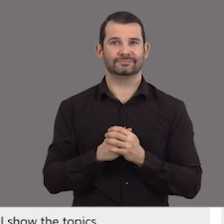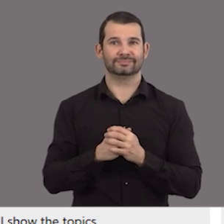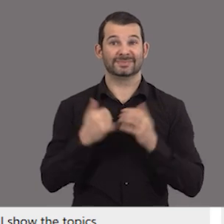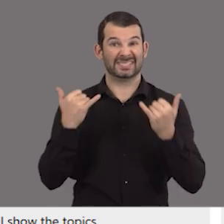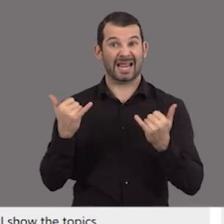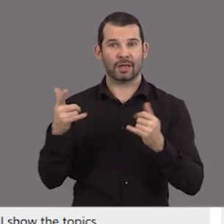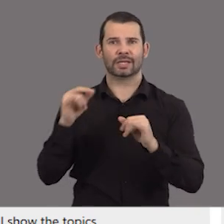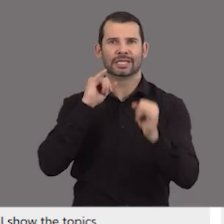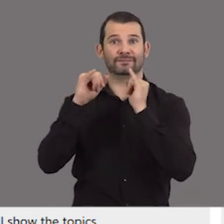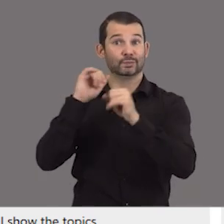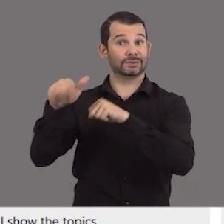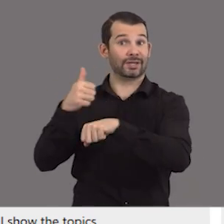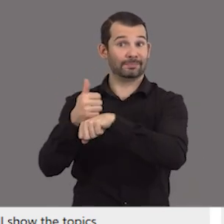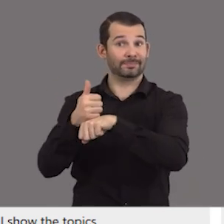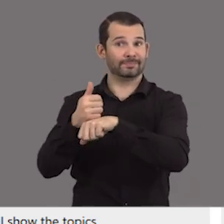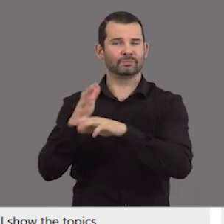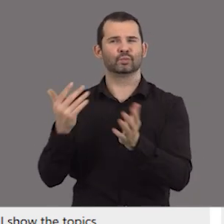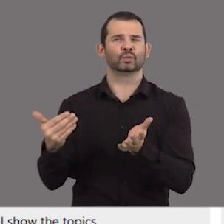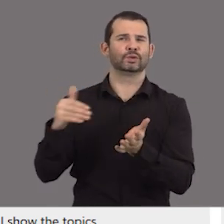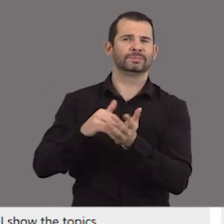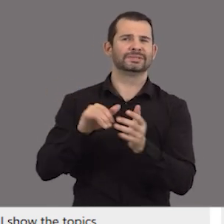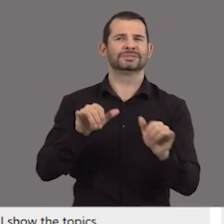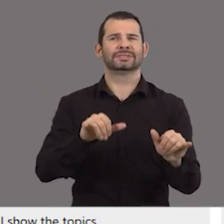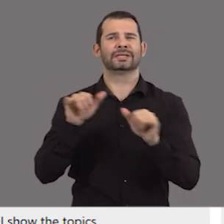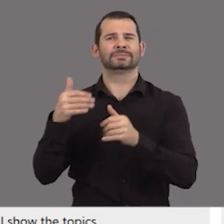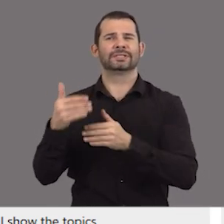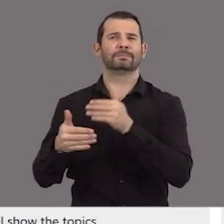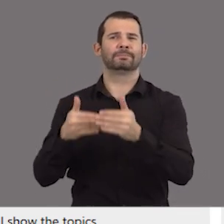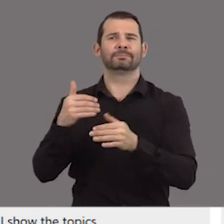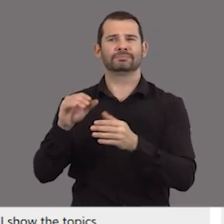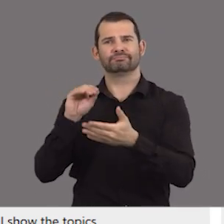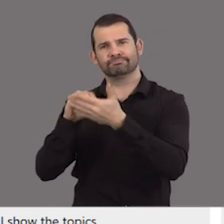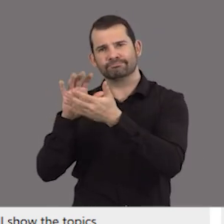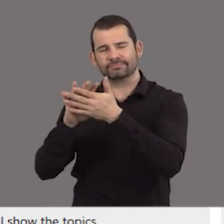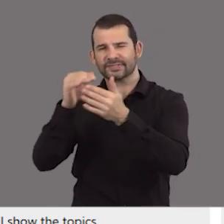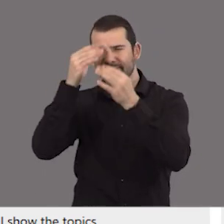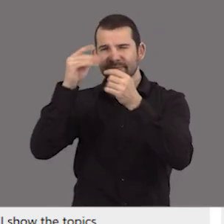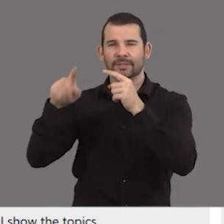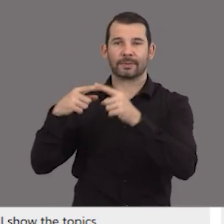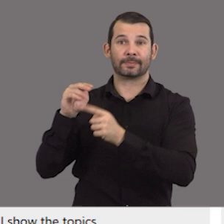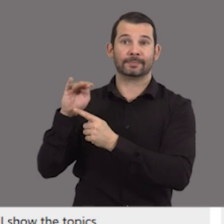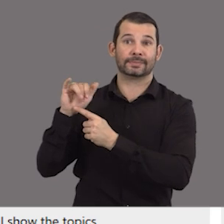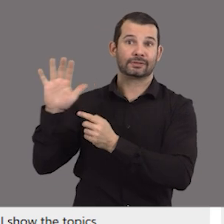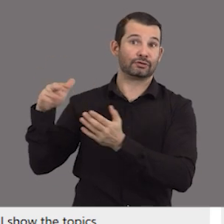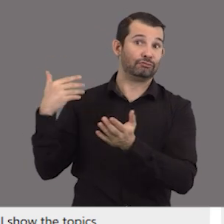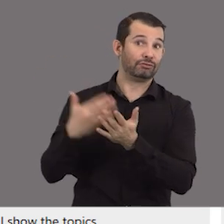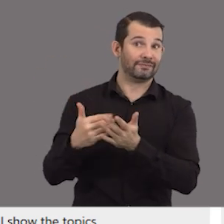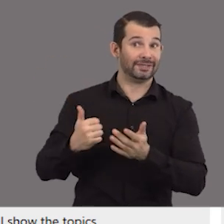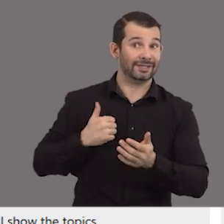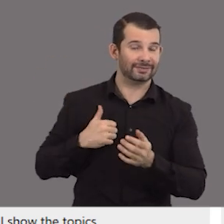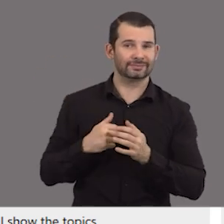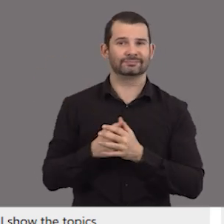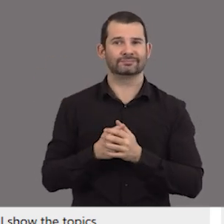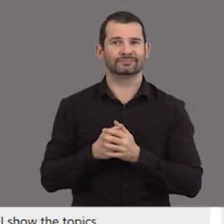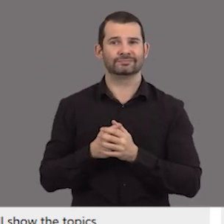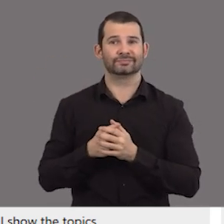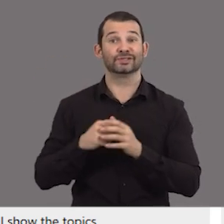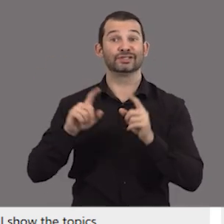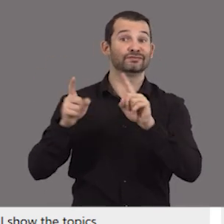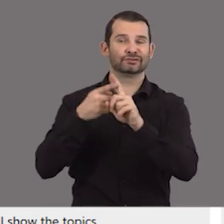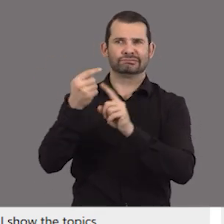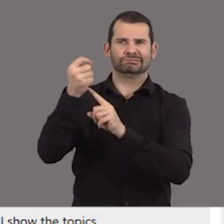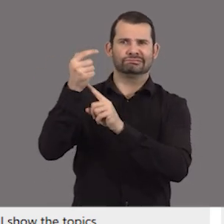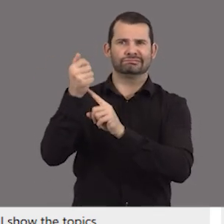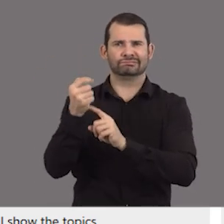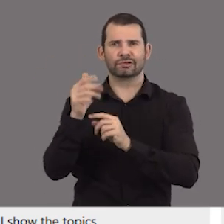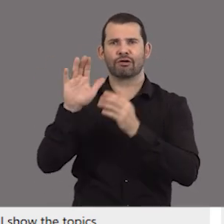We are now at the interview setup. Repeat the same steps to enter information about Mia's arrival in Canada.